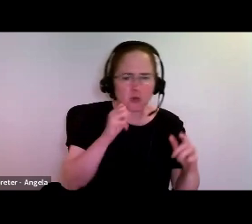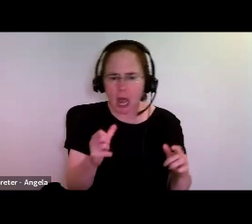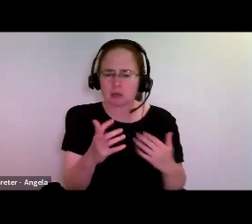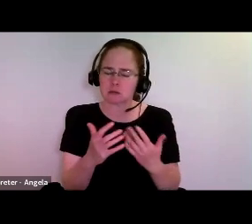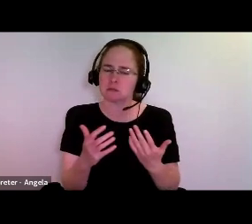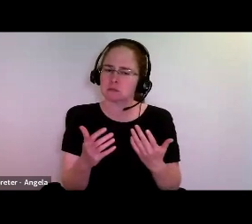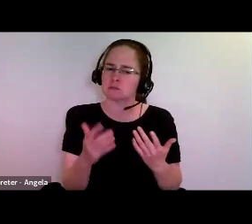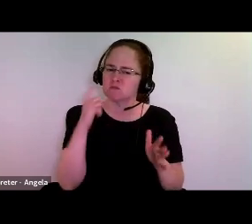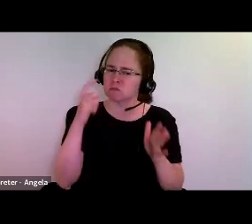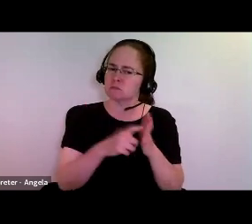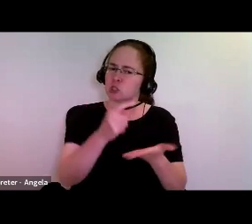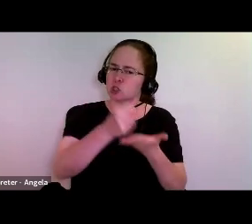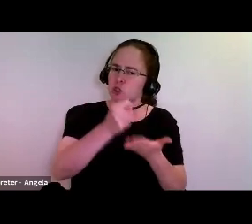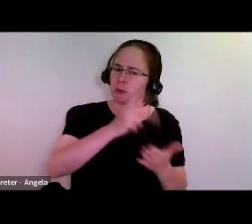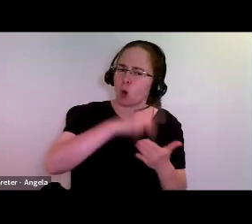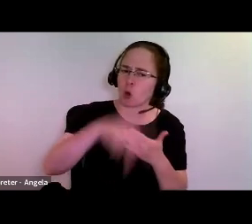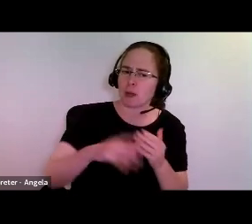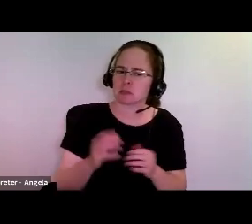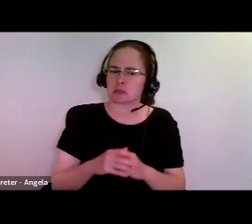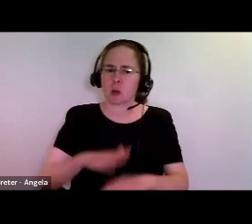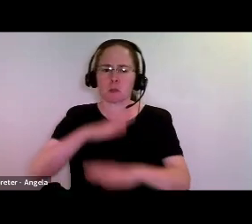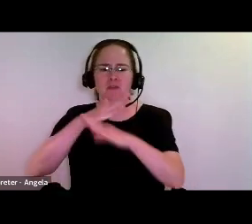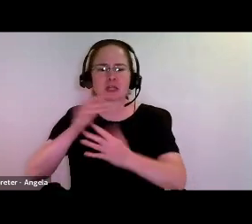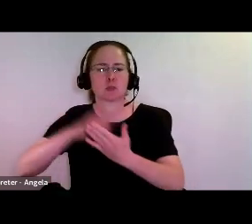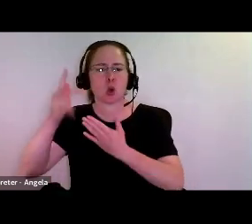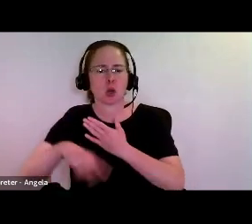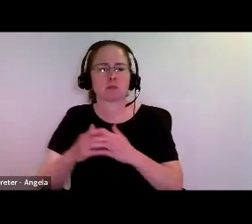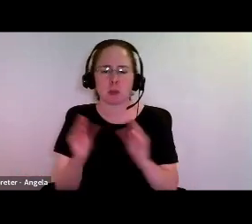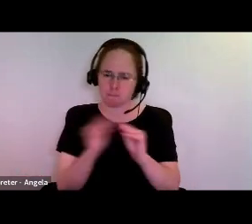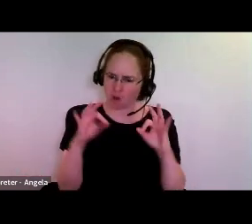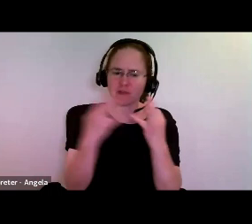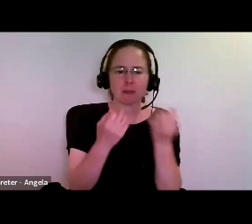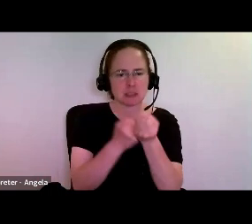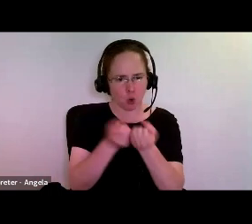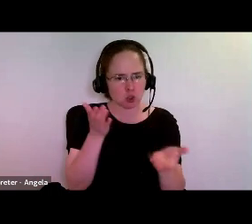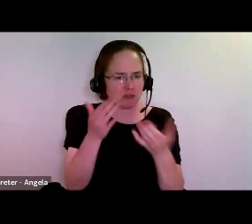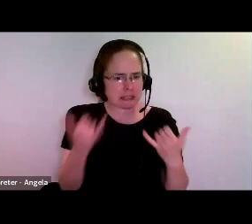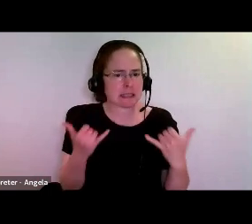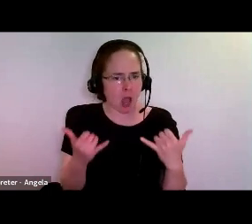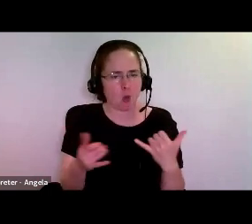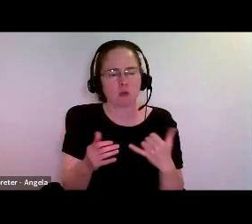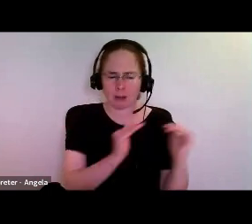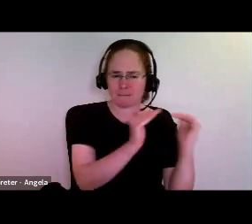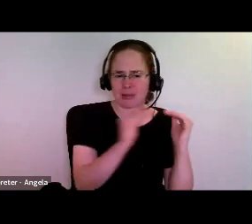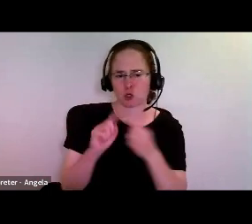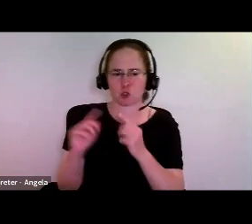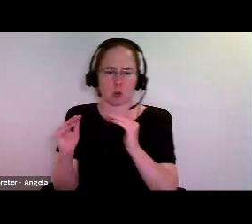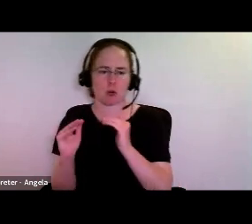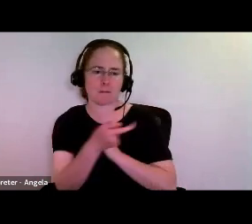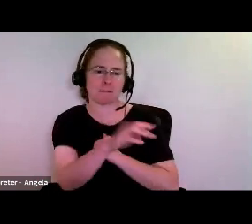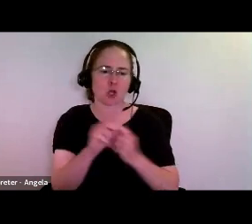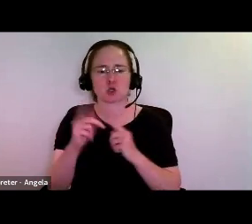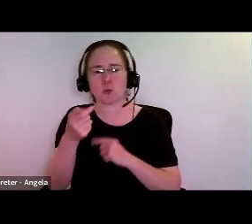treatments and prevention programs, and now more and more family support services, family peer-to-peer support